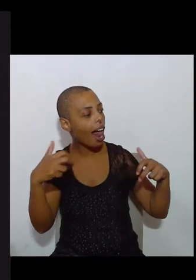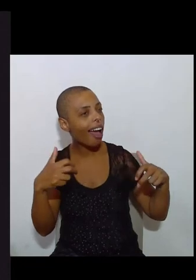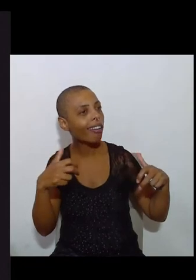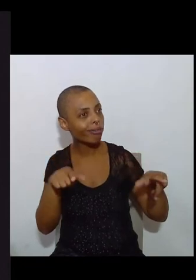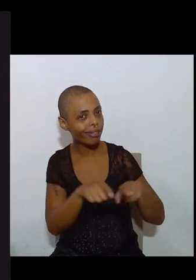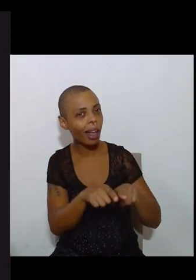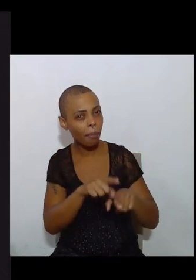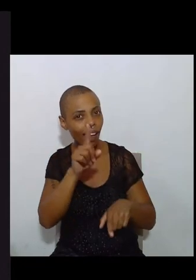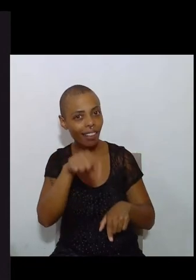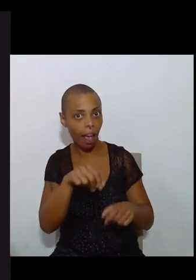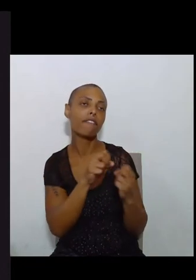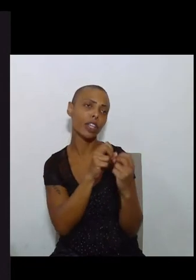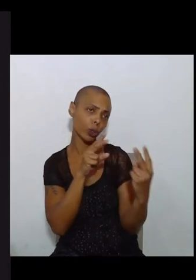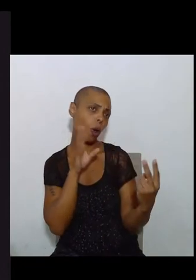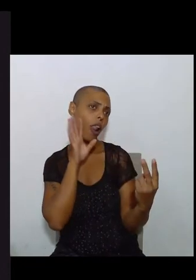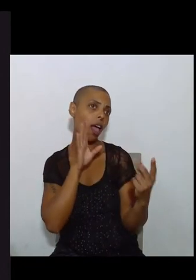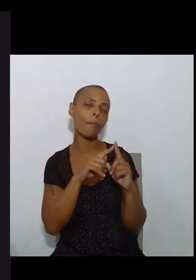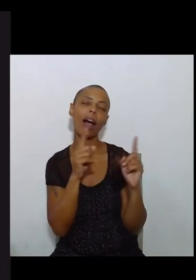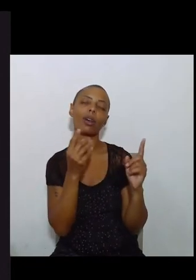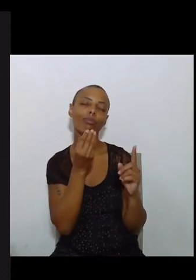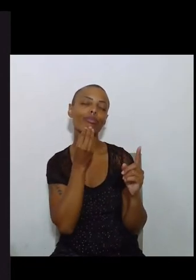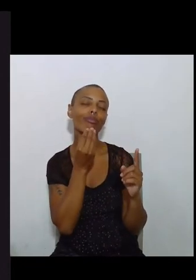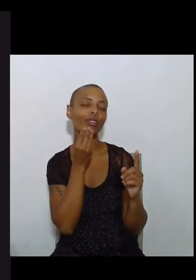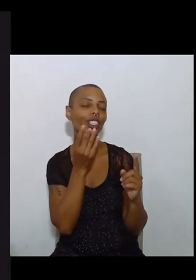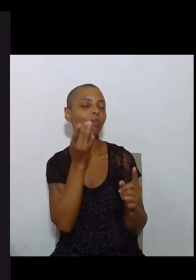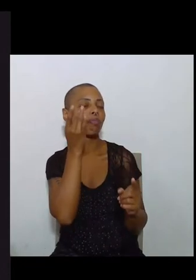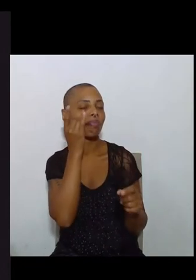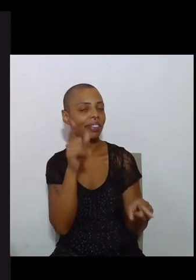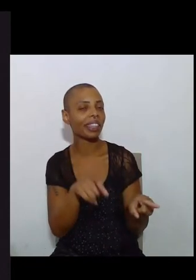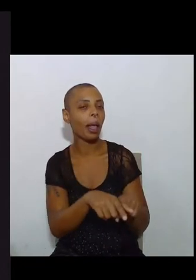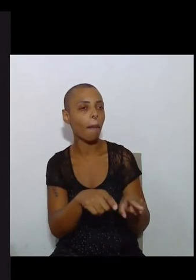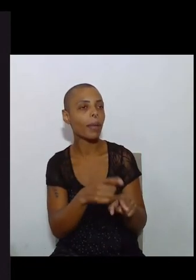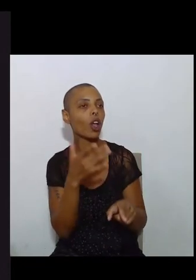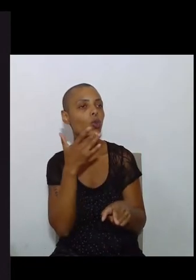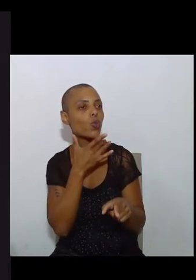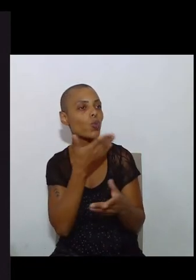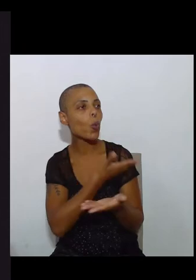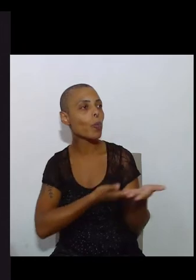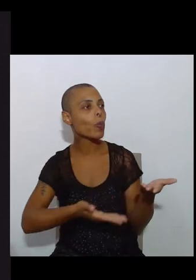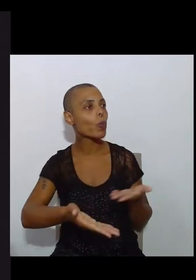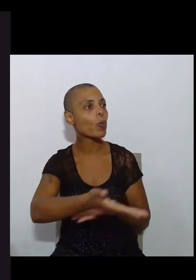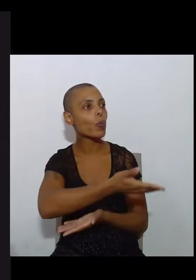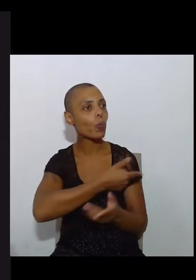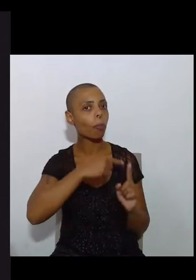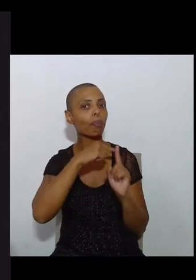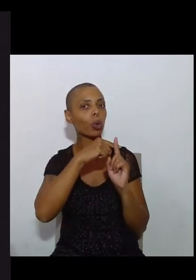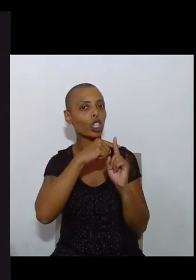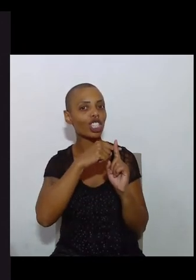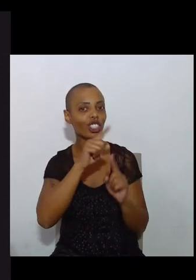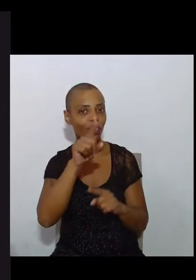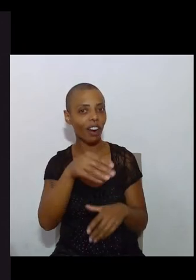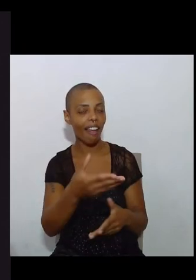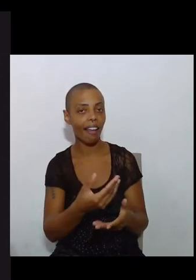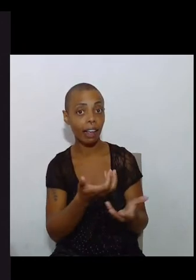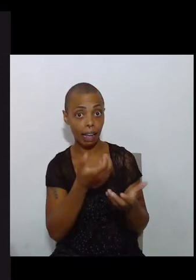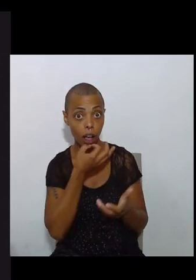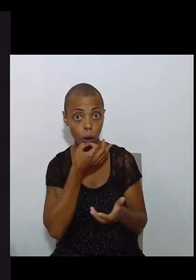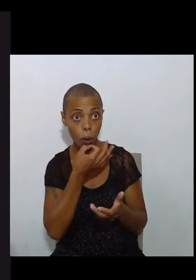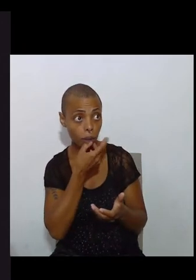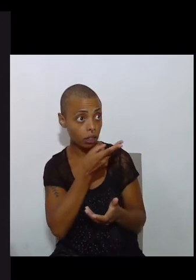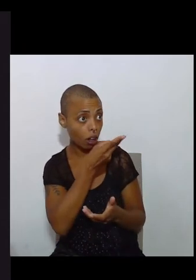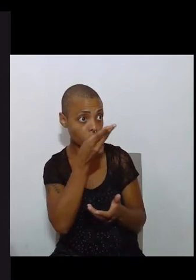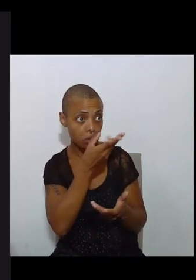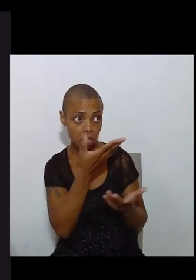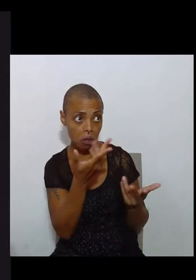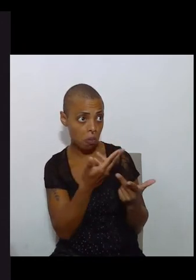the same physical space and person and not just virtually and how those exchanges are so positive would you